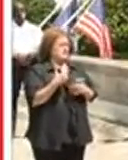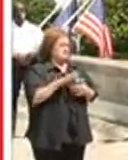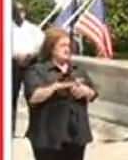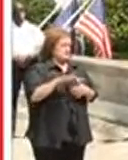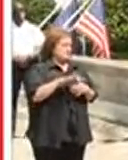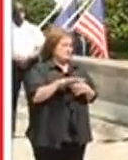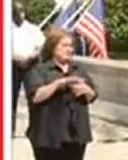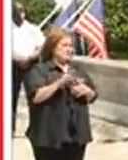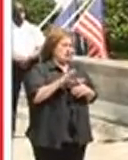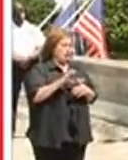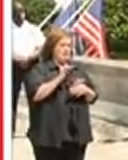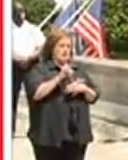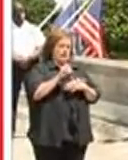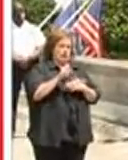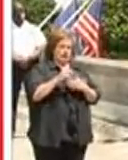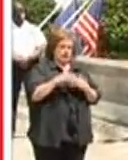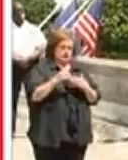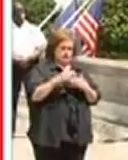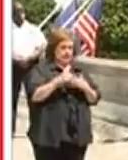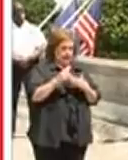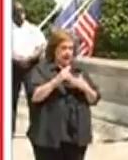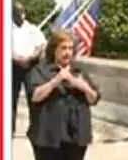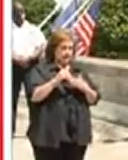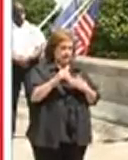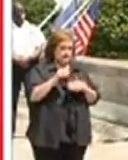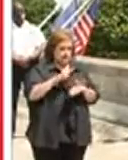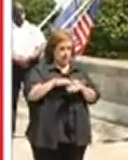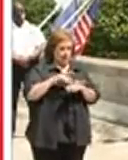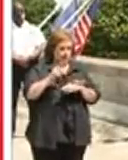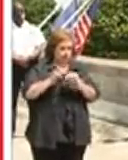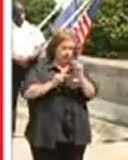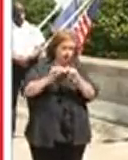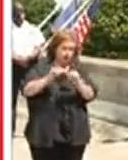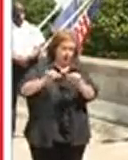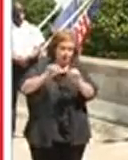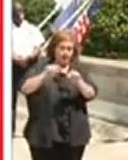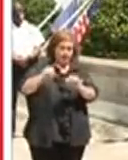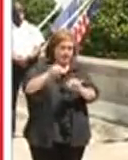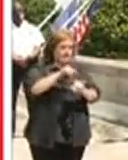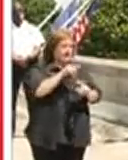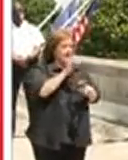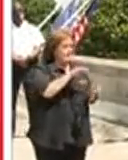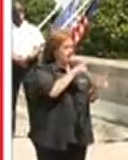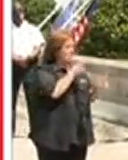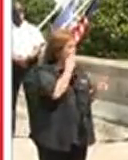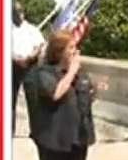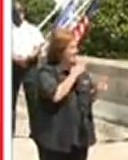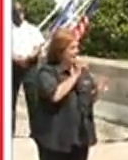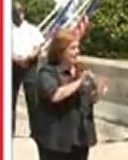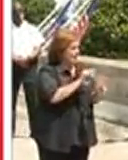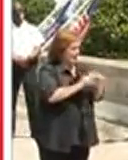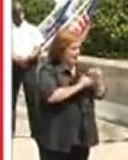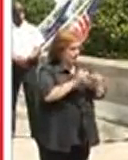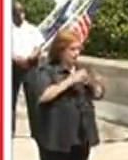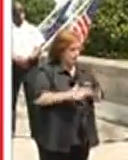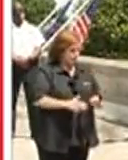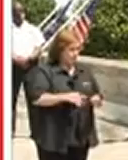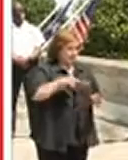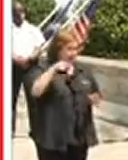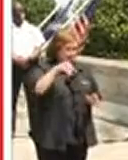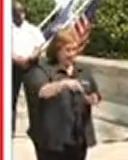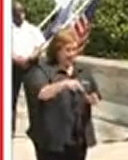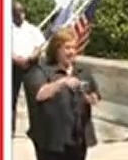hundred million dollars worth of active construction sites right now. All of those contractors, if you see them in your neighborhood, are securing down